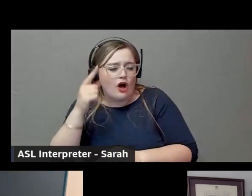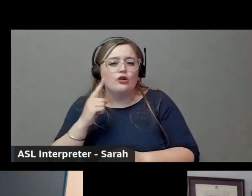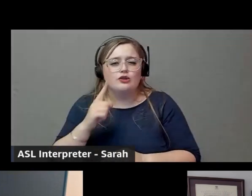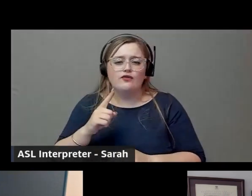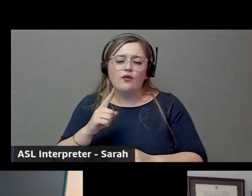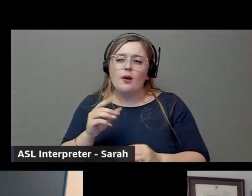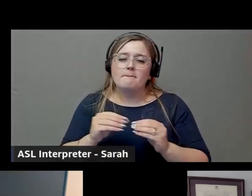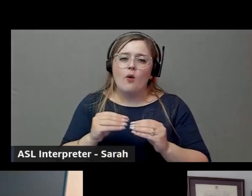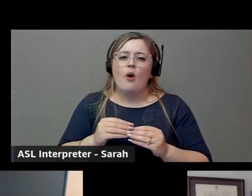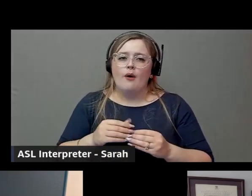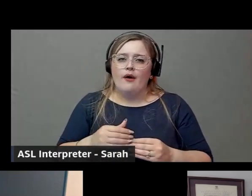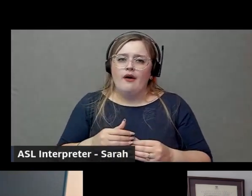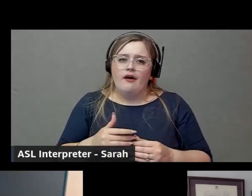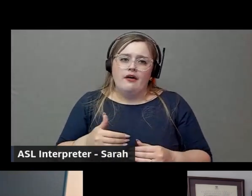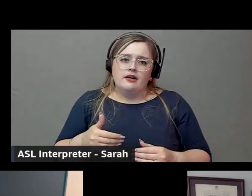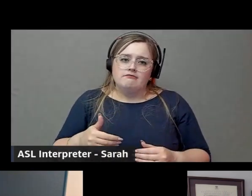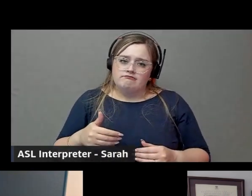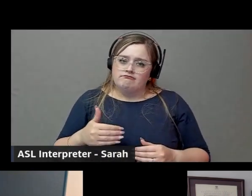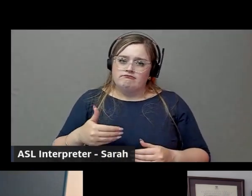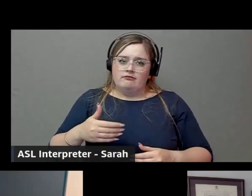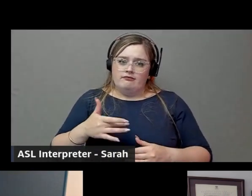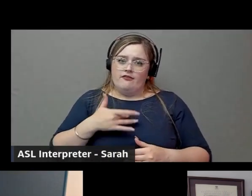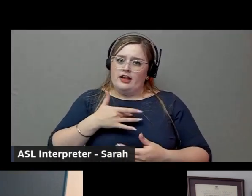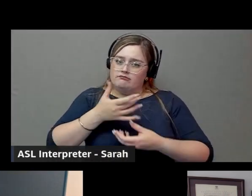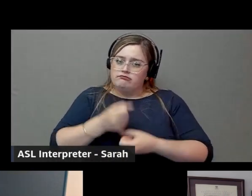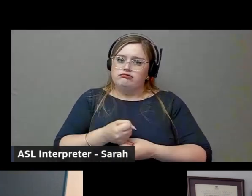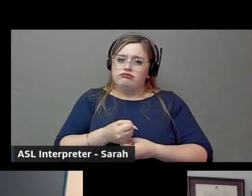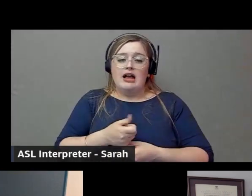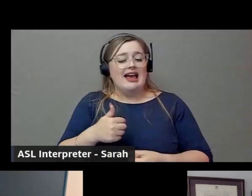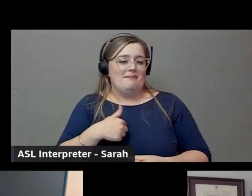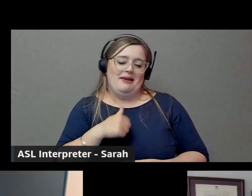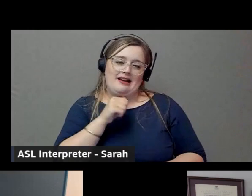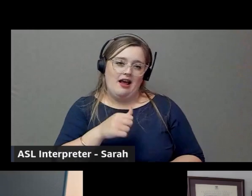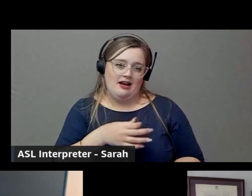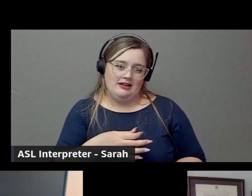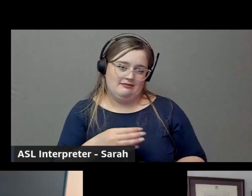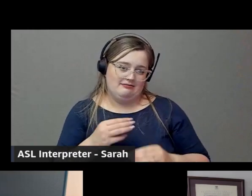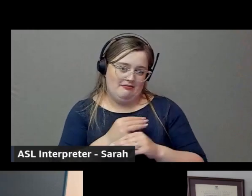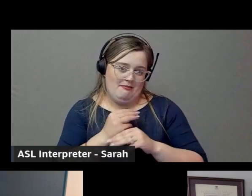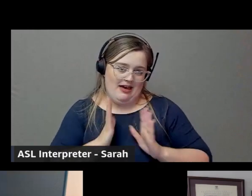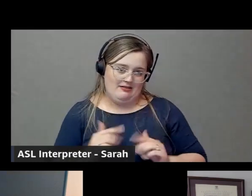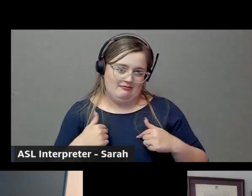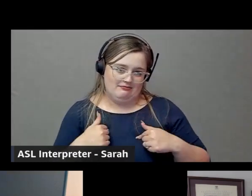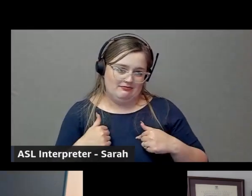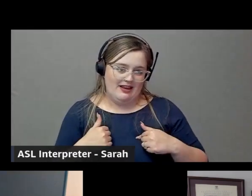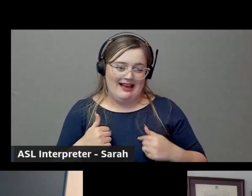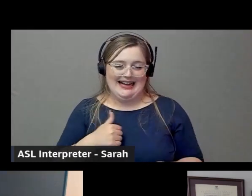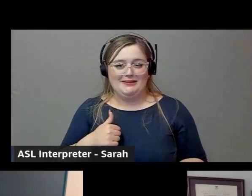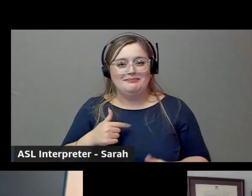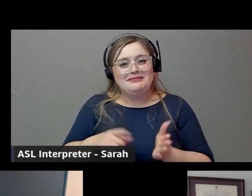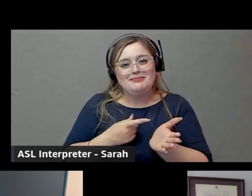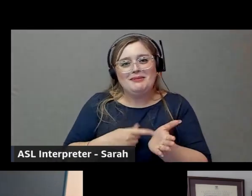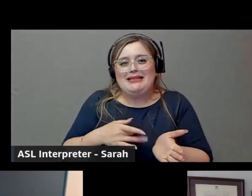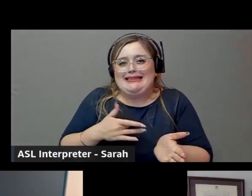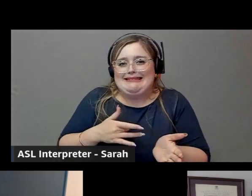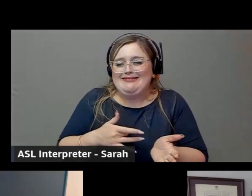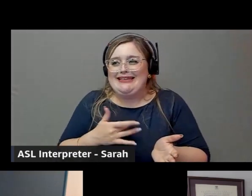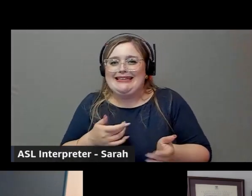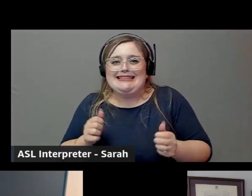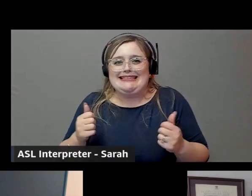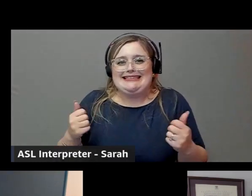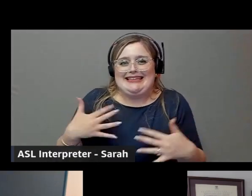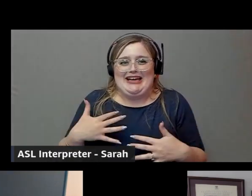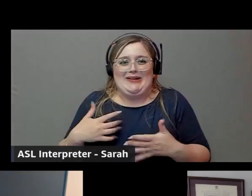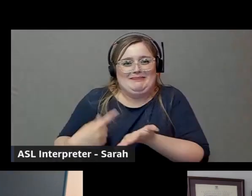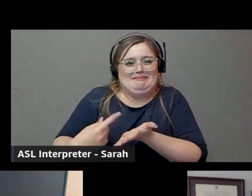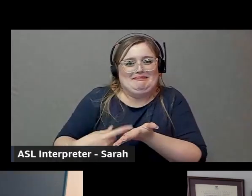assurance. And I am not a mathematician. It actually scares me sometimes to talk about automated reasoning because